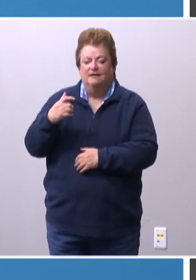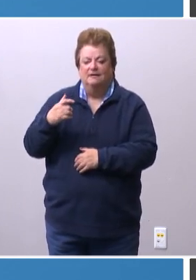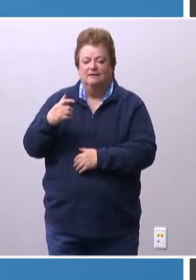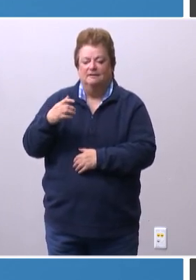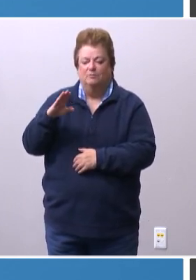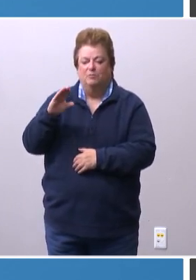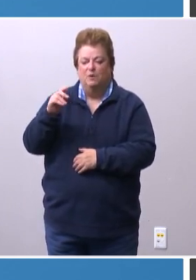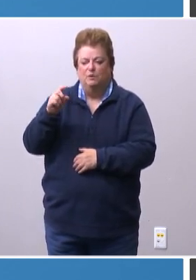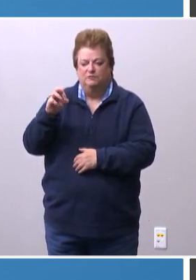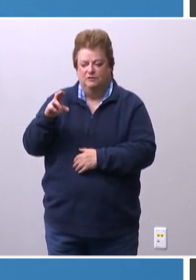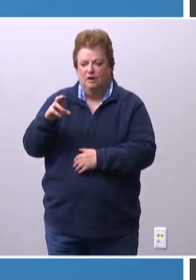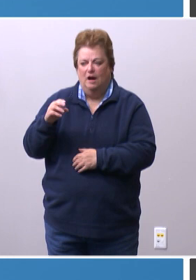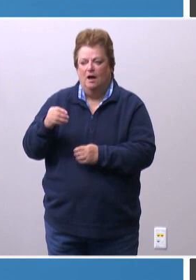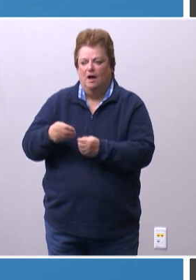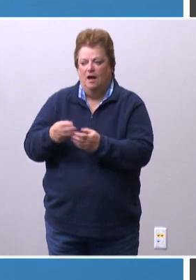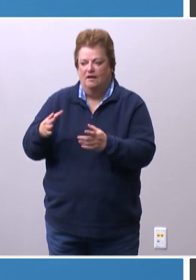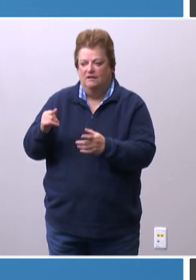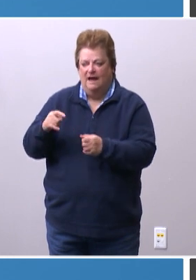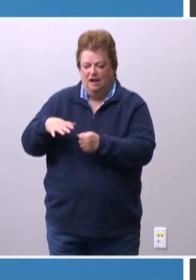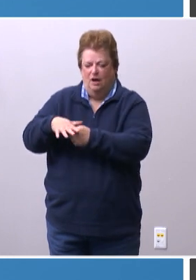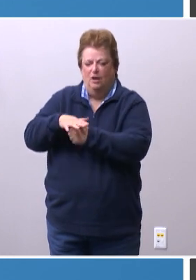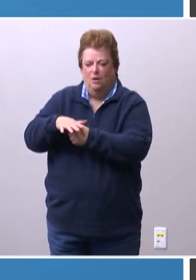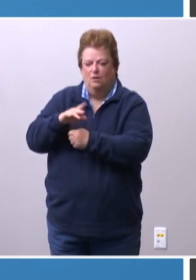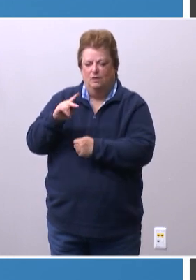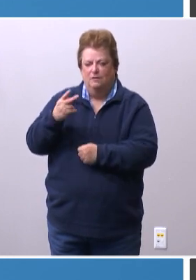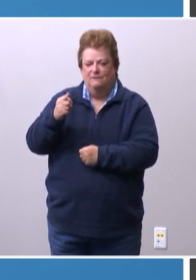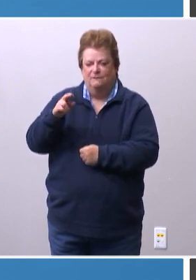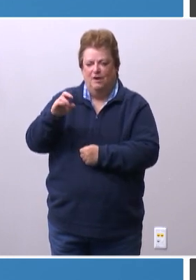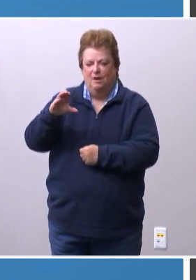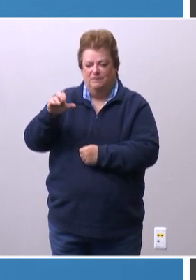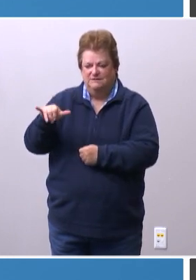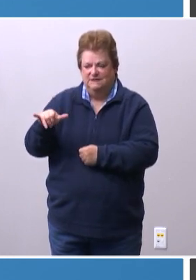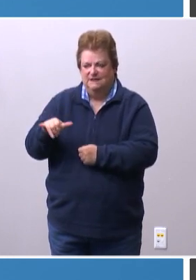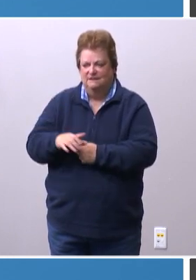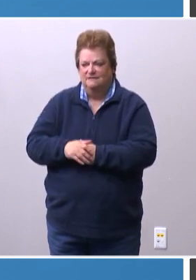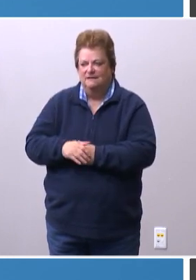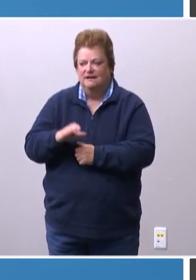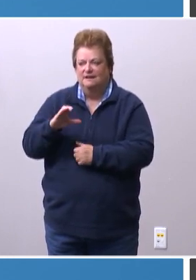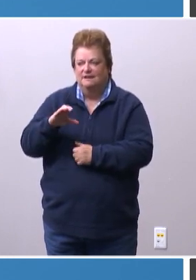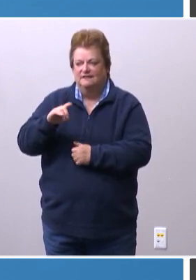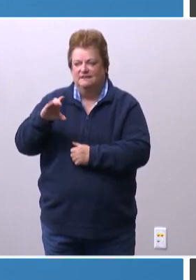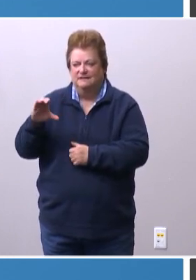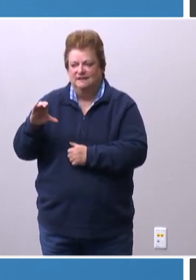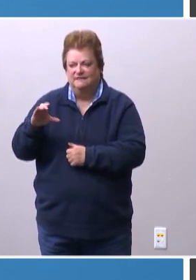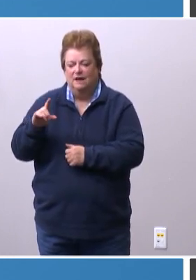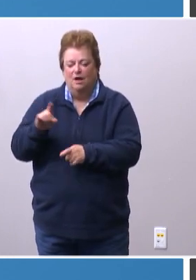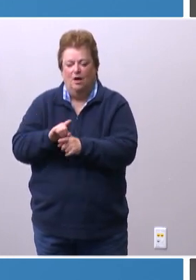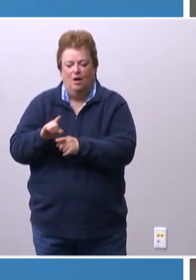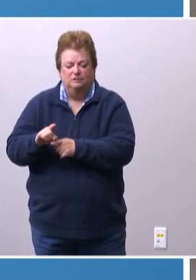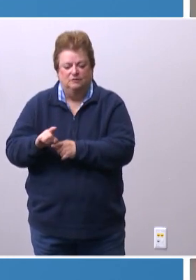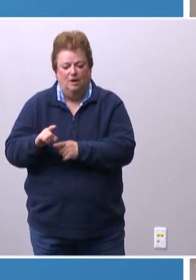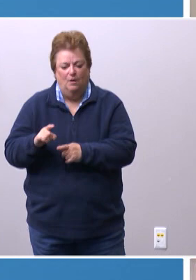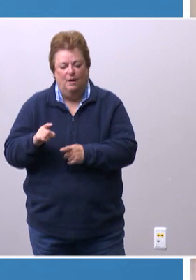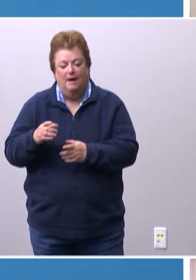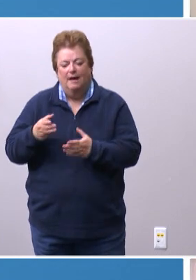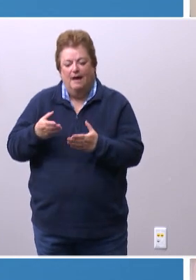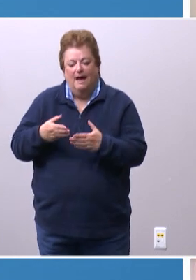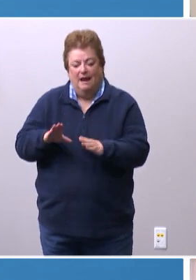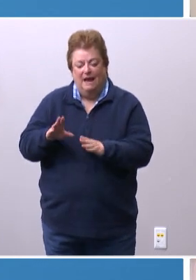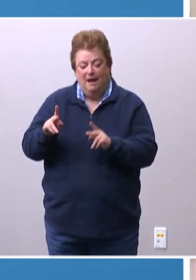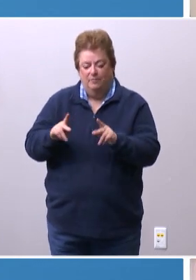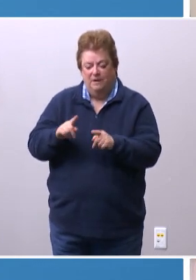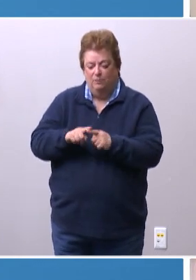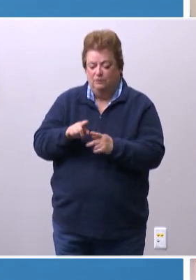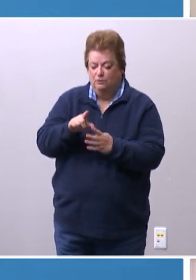being offered at several local pharmacies. The CDC recommendations also allow people to choose which vaccine